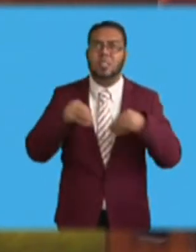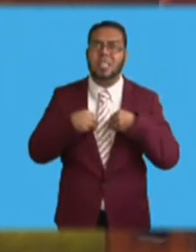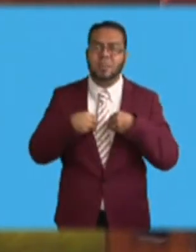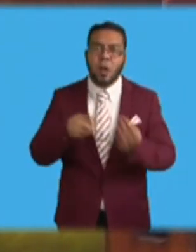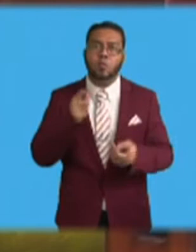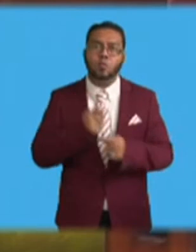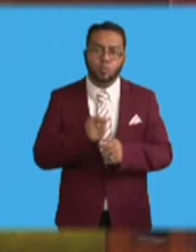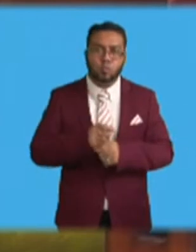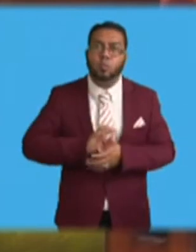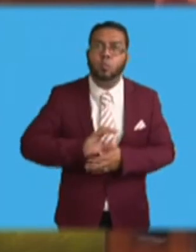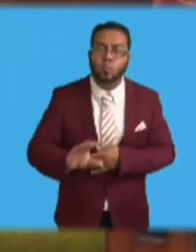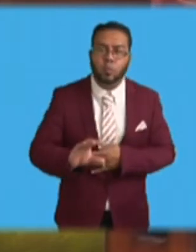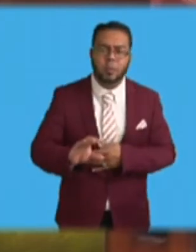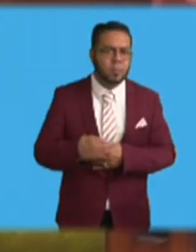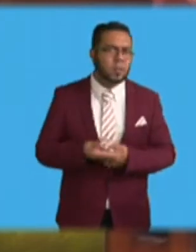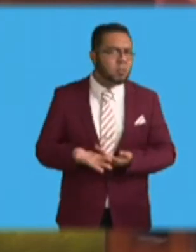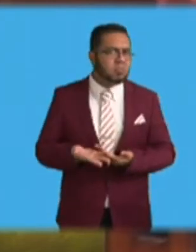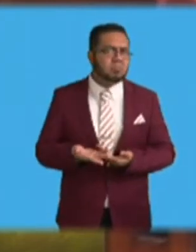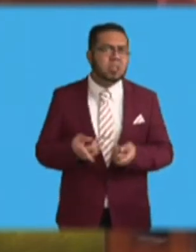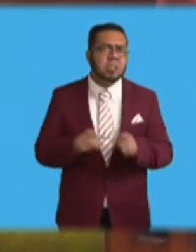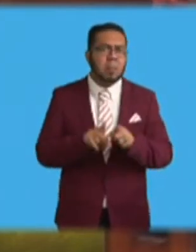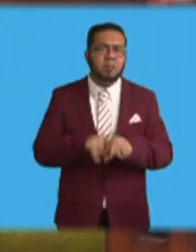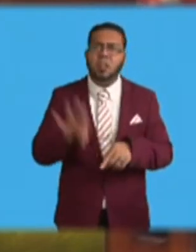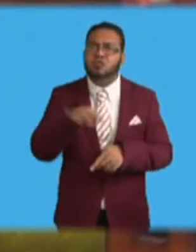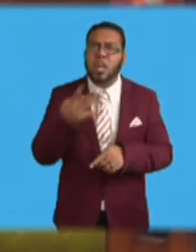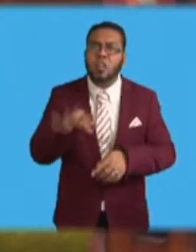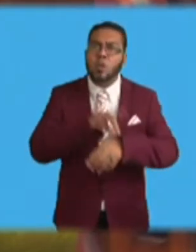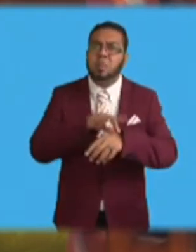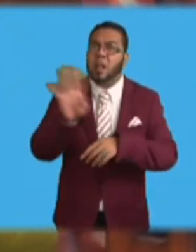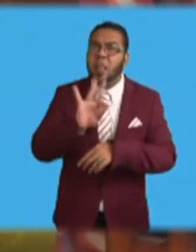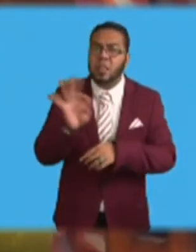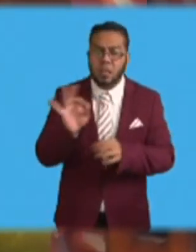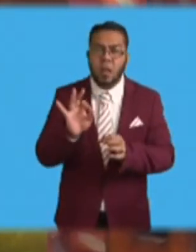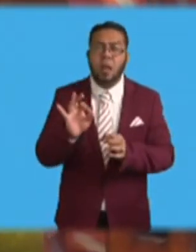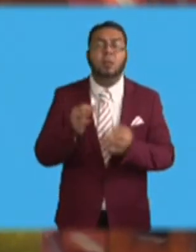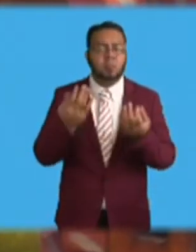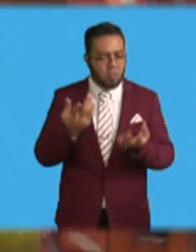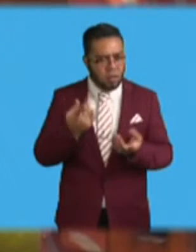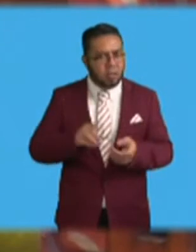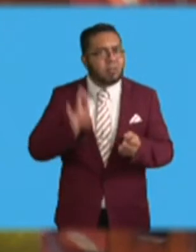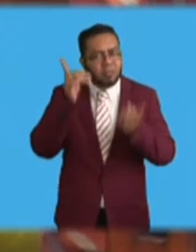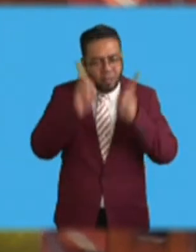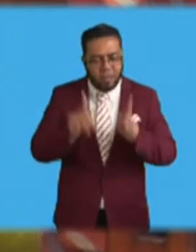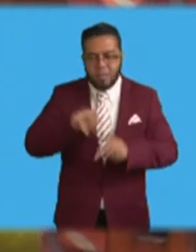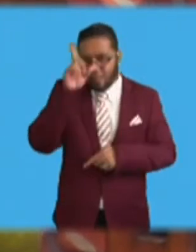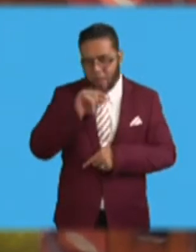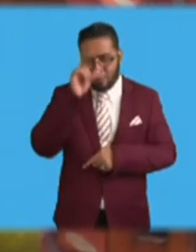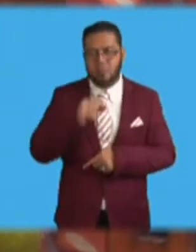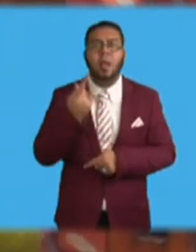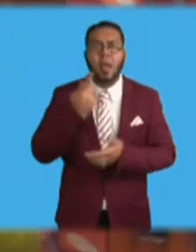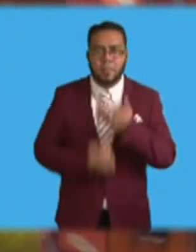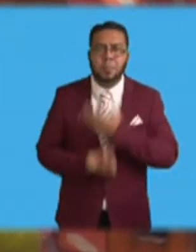treatment, and the rate is higher for septicemia. Madam Speaker, and even with treatment, the death rate is still 8%